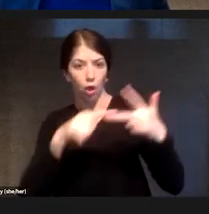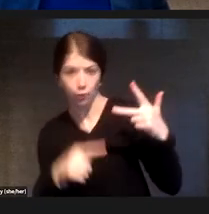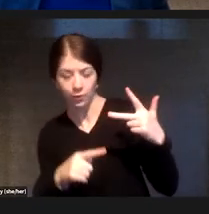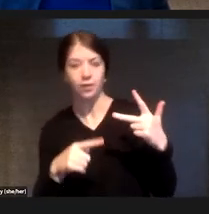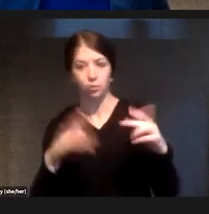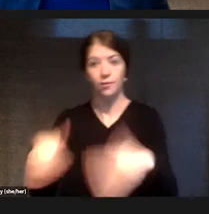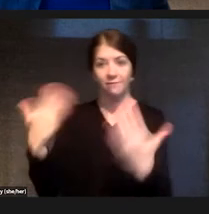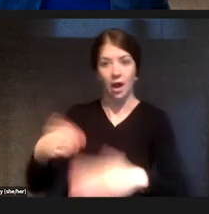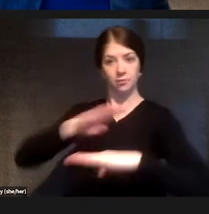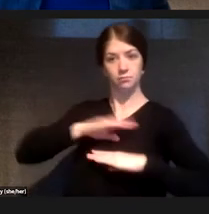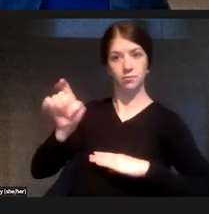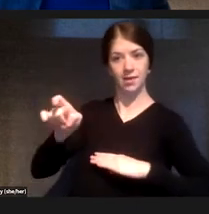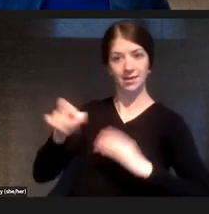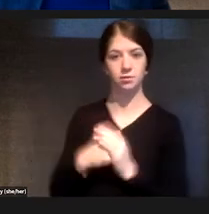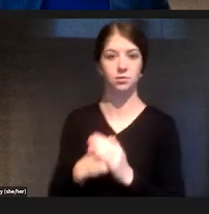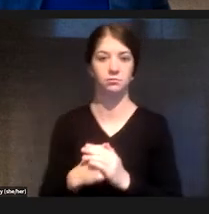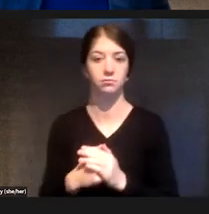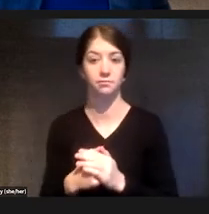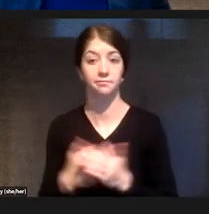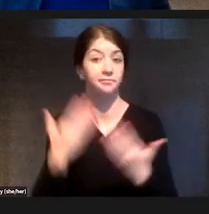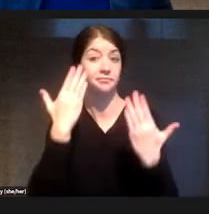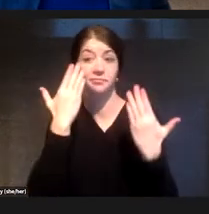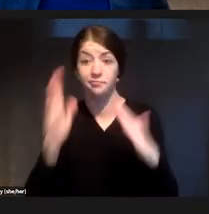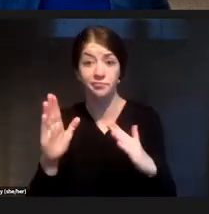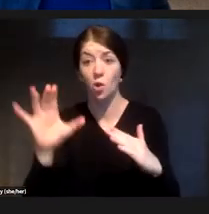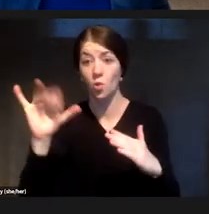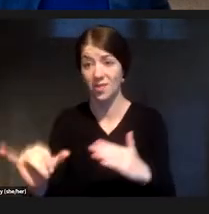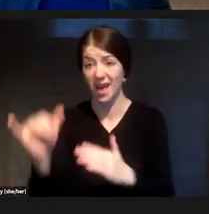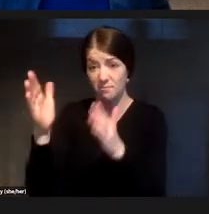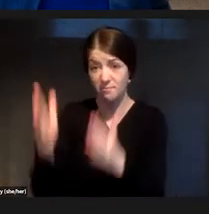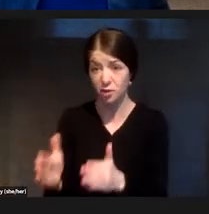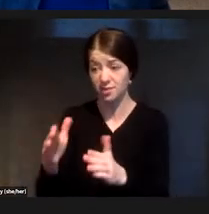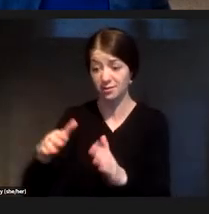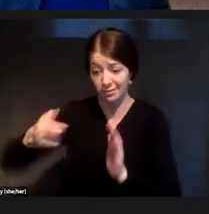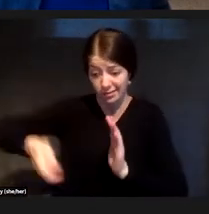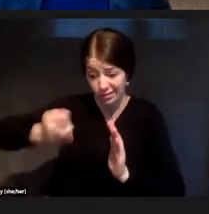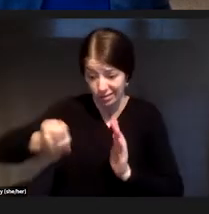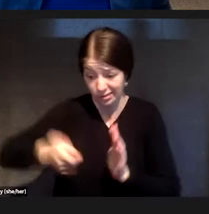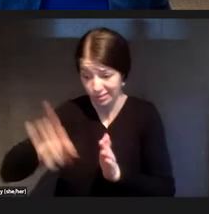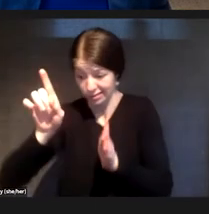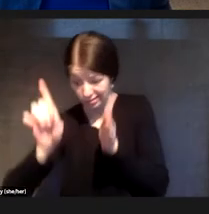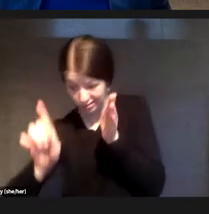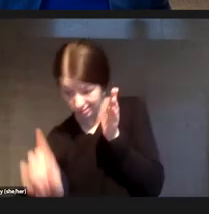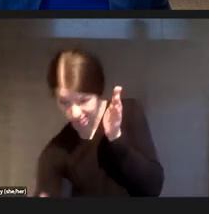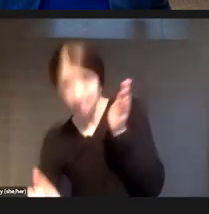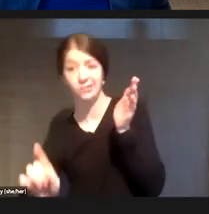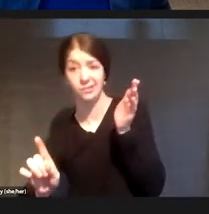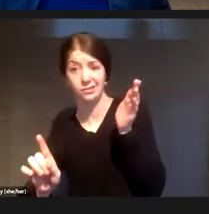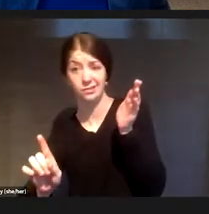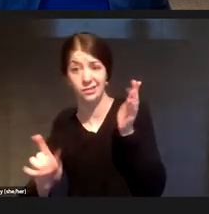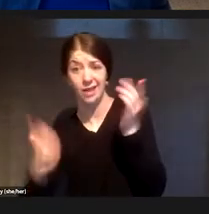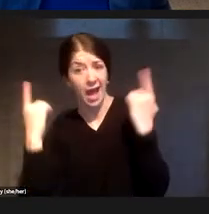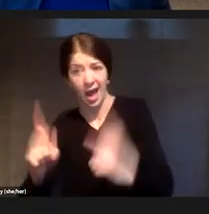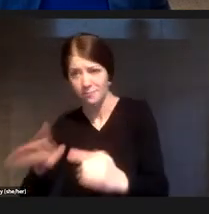Because who knows what happened to then have that individual in that hole? That hole may have been put there long before they arrived.